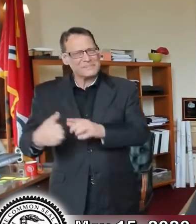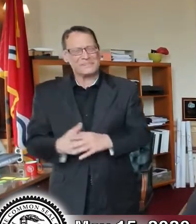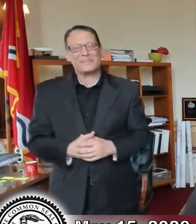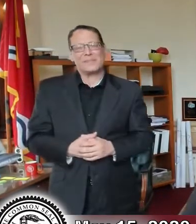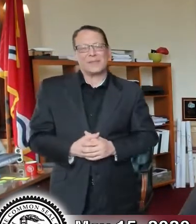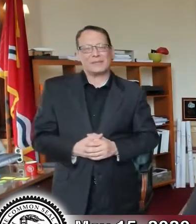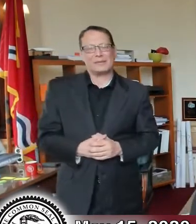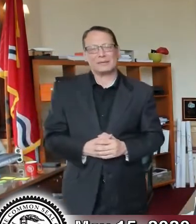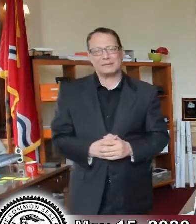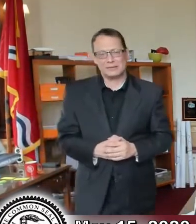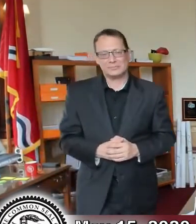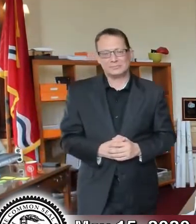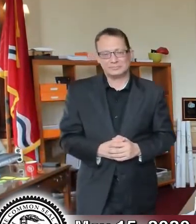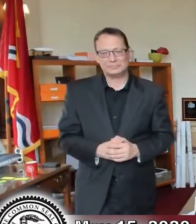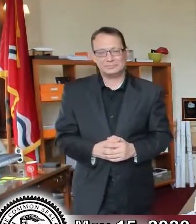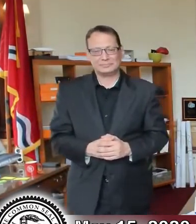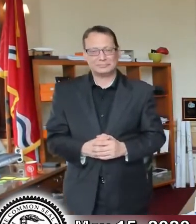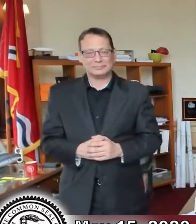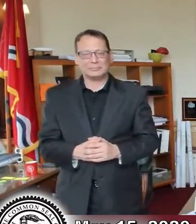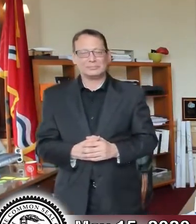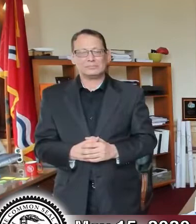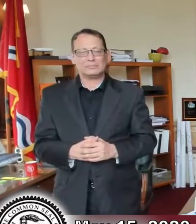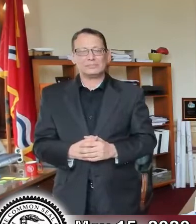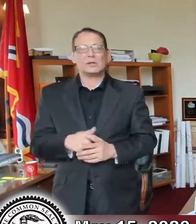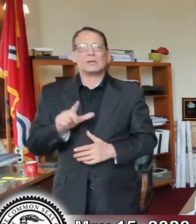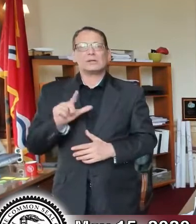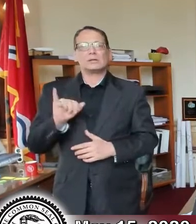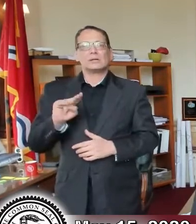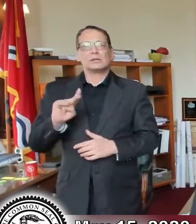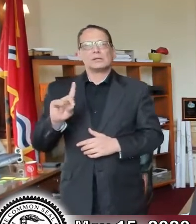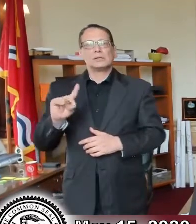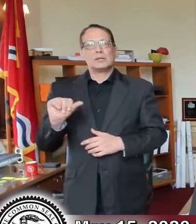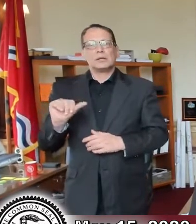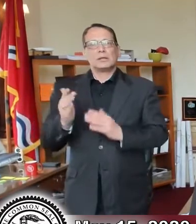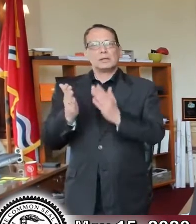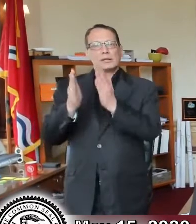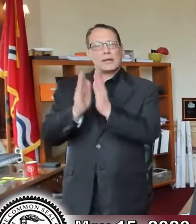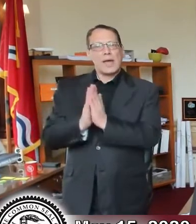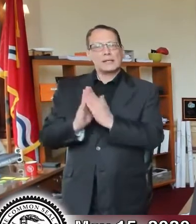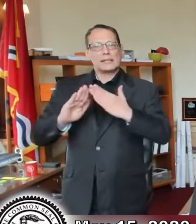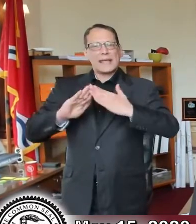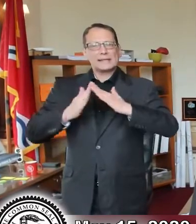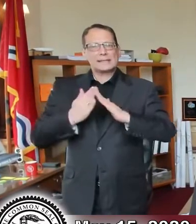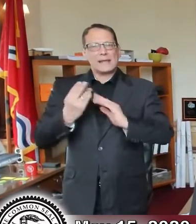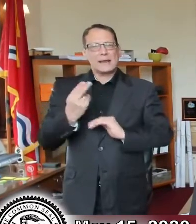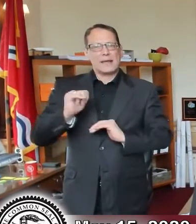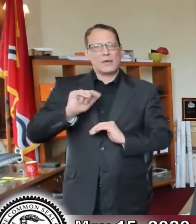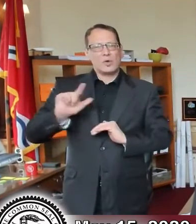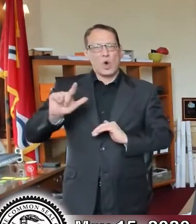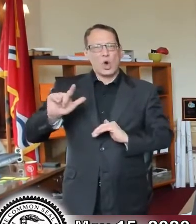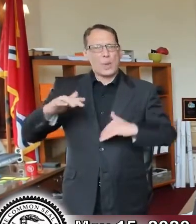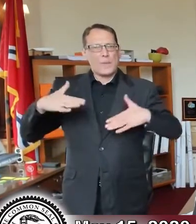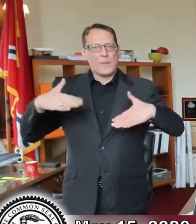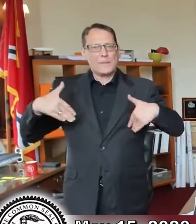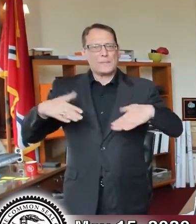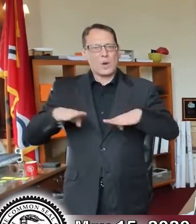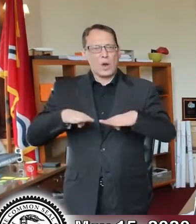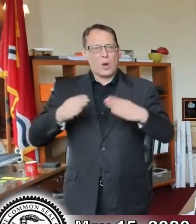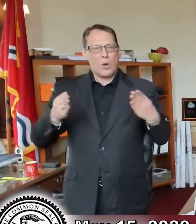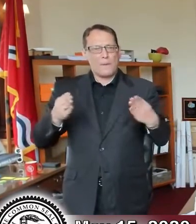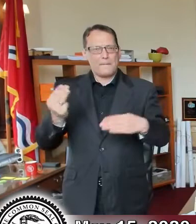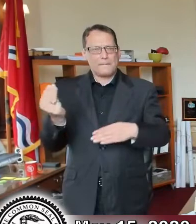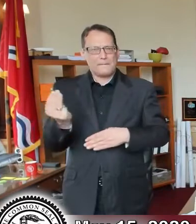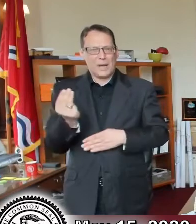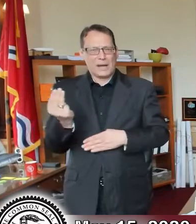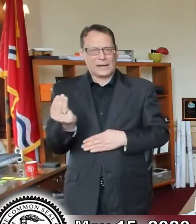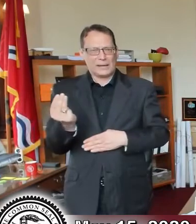you risk that we've run out. So Linda's question is, City Hall is not opening on Monday the 18th, but